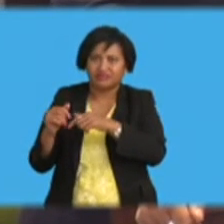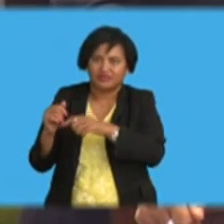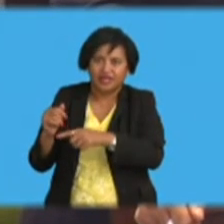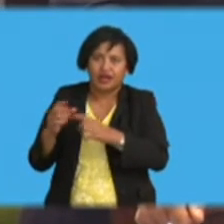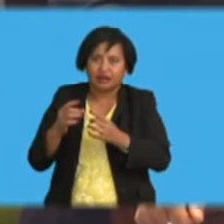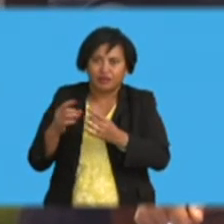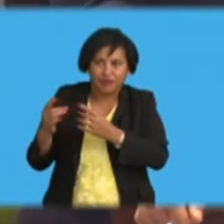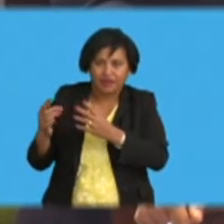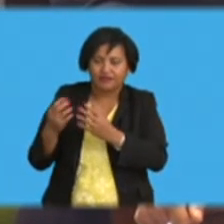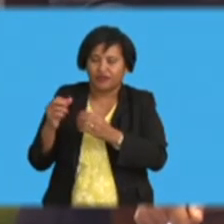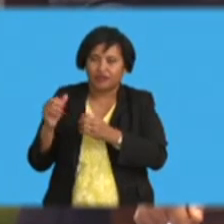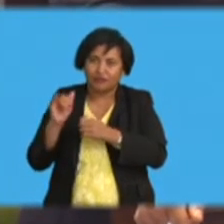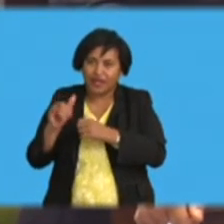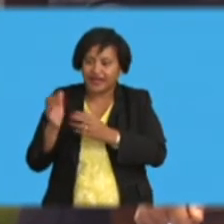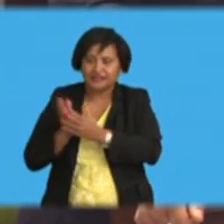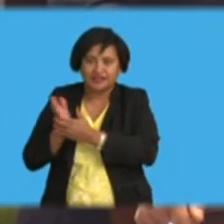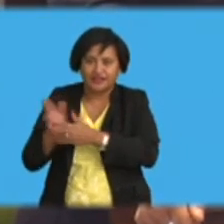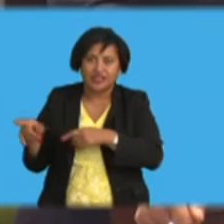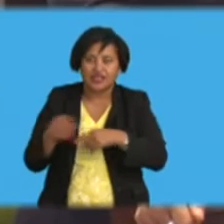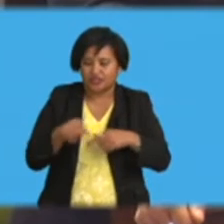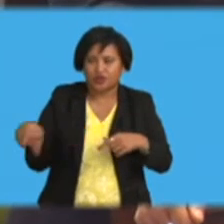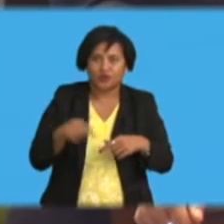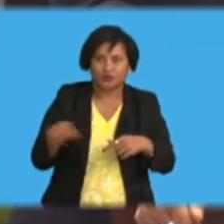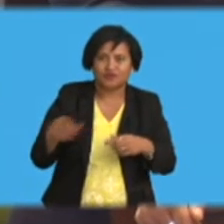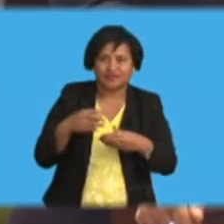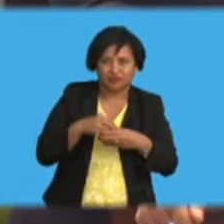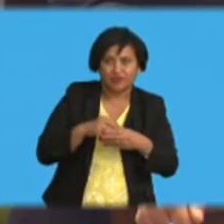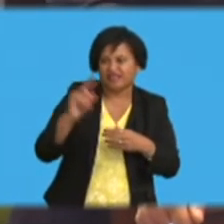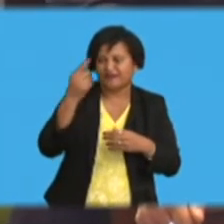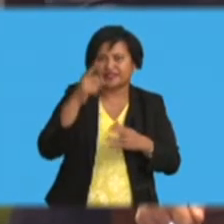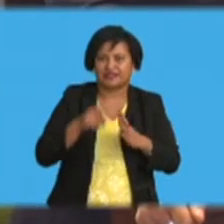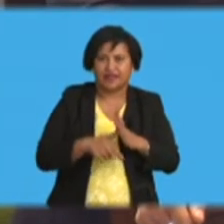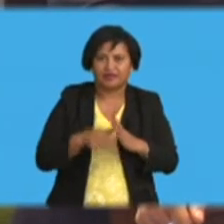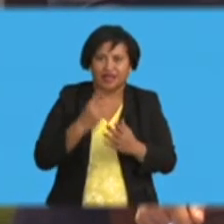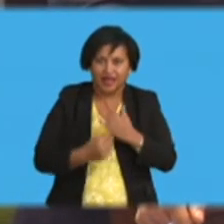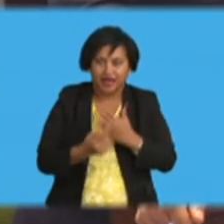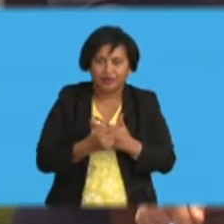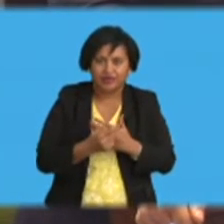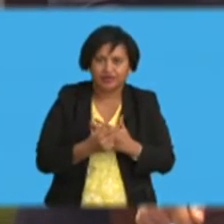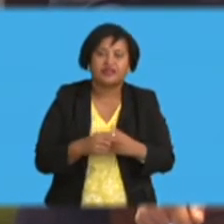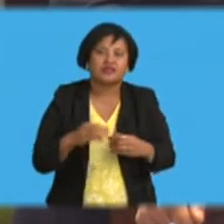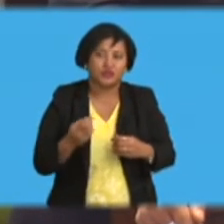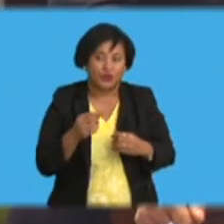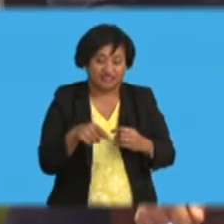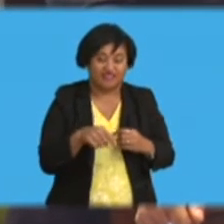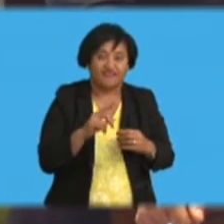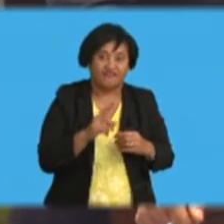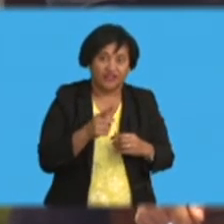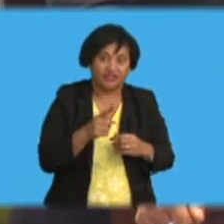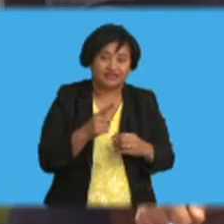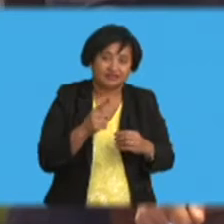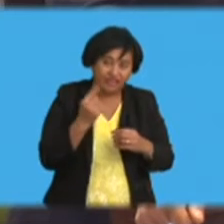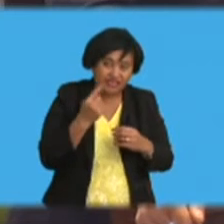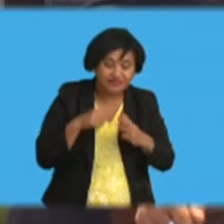Madam Speaker, Fiji Airways will be the first operator of this latest technology, fuel-efficient type aircraft in the Pacific region,